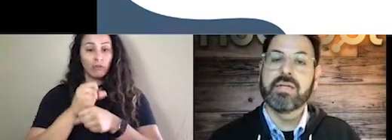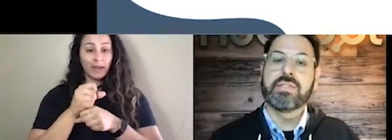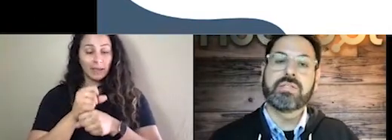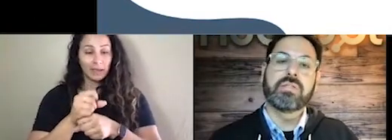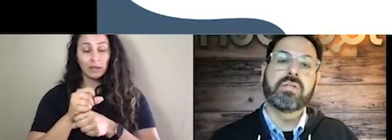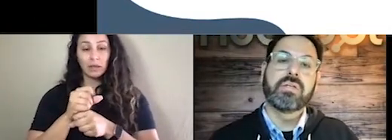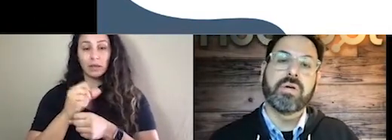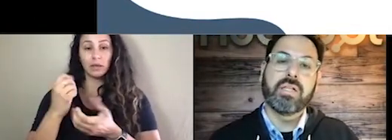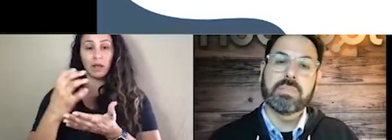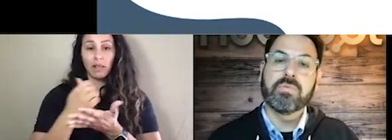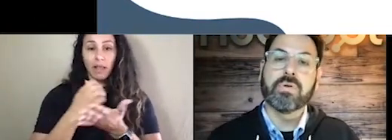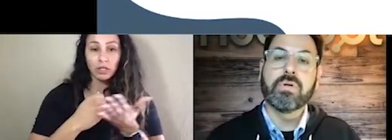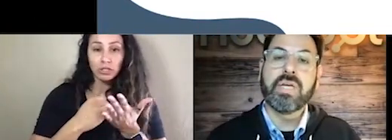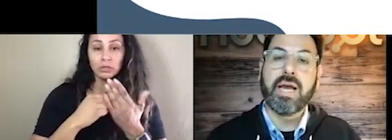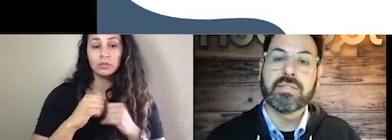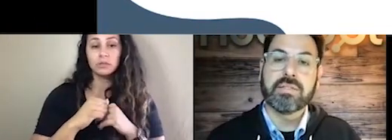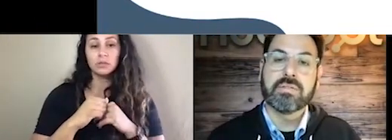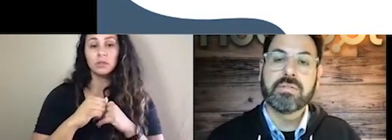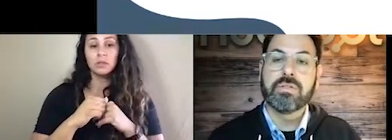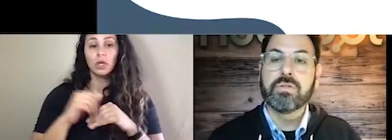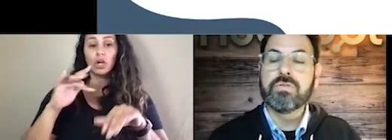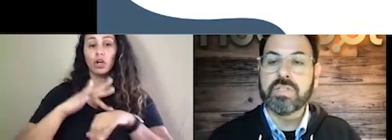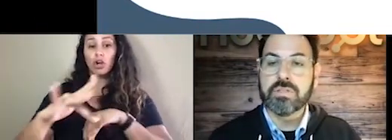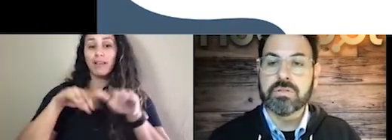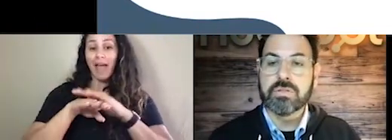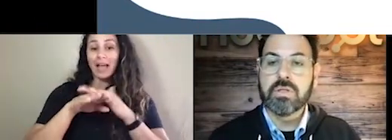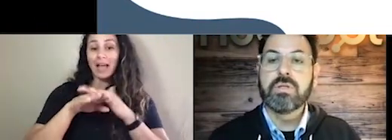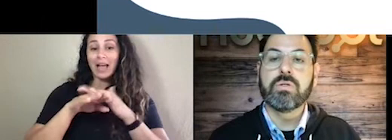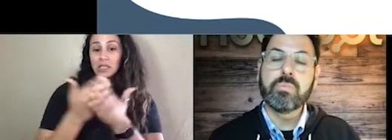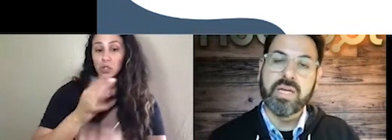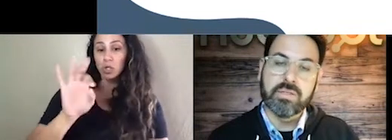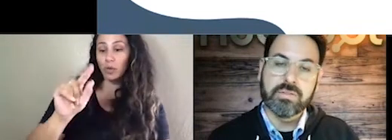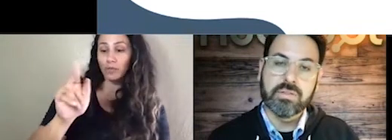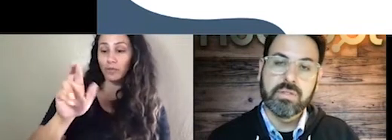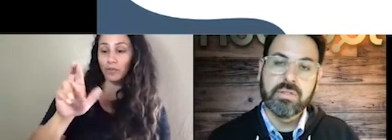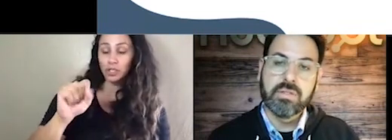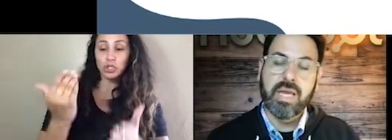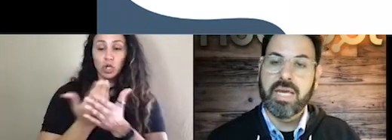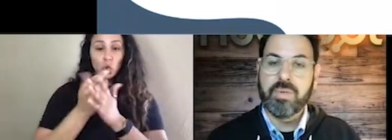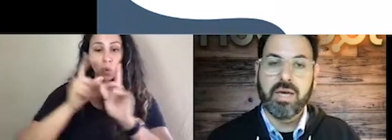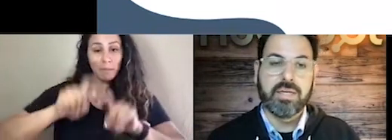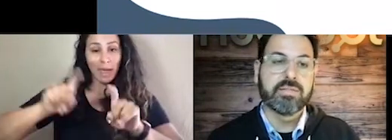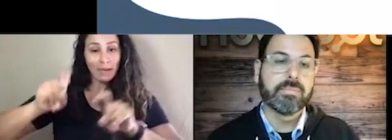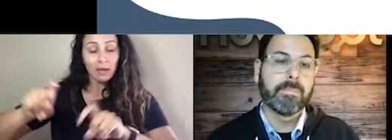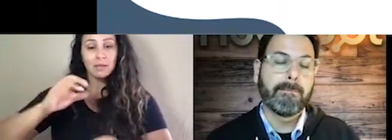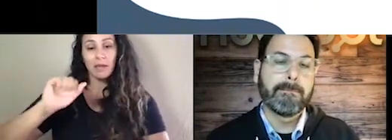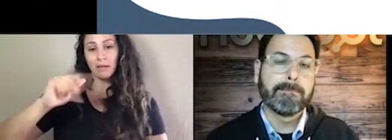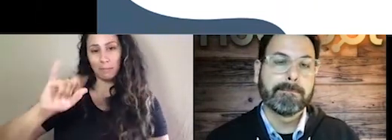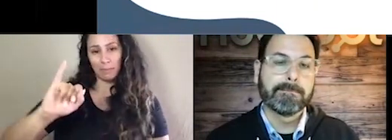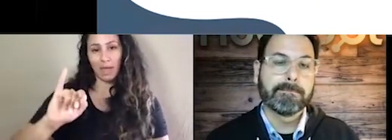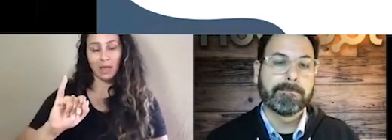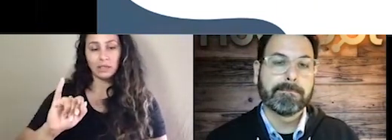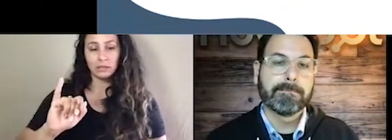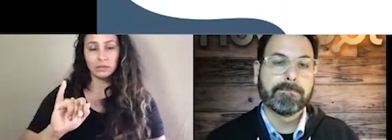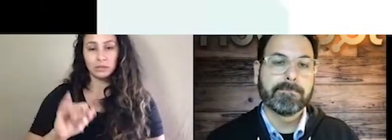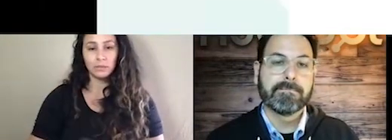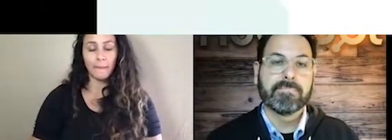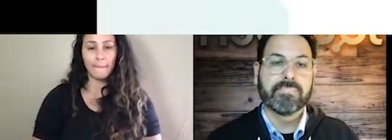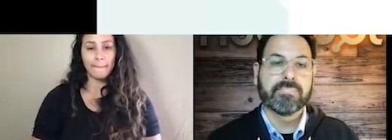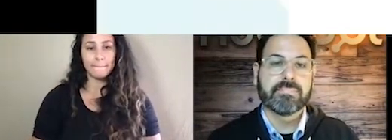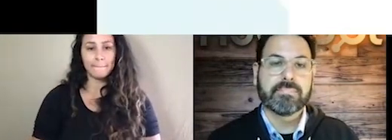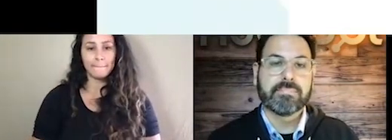And in addition, you're eligible for early access to new features, new betas, and APIs.